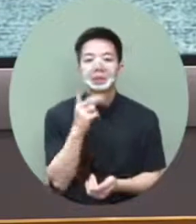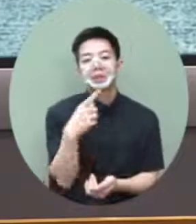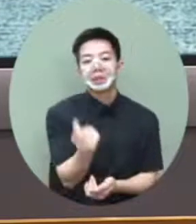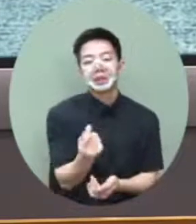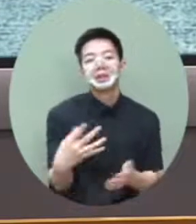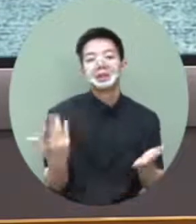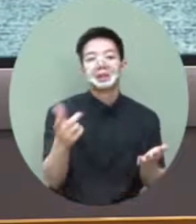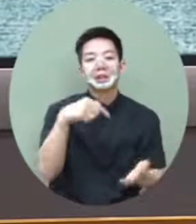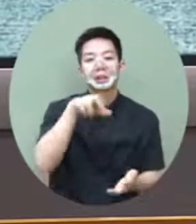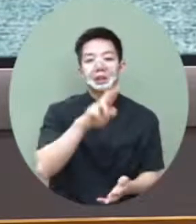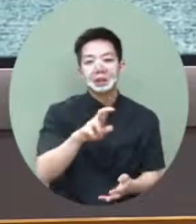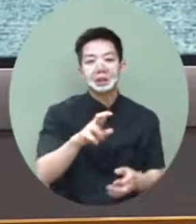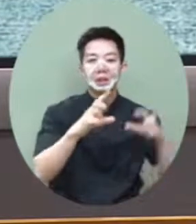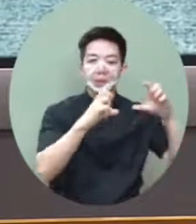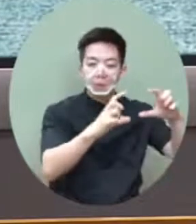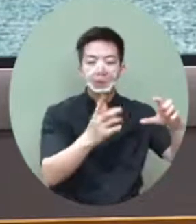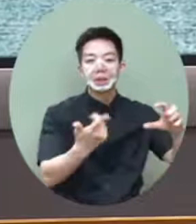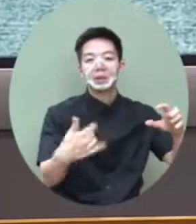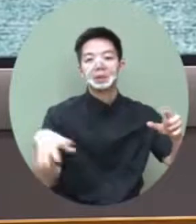us